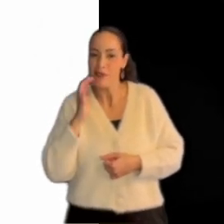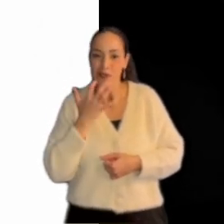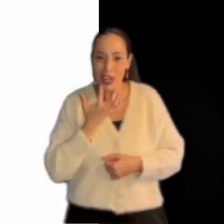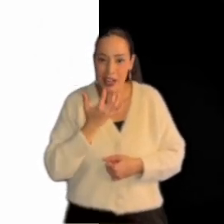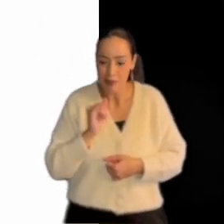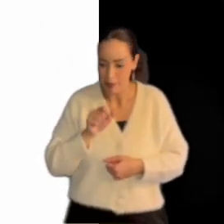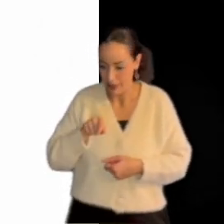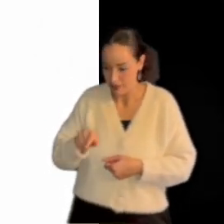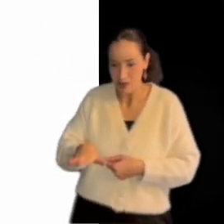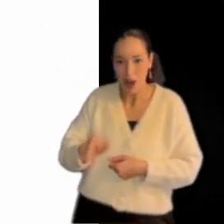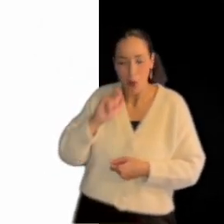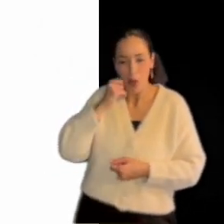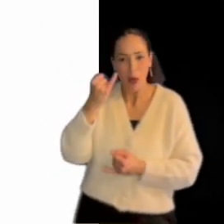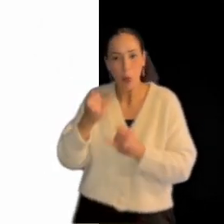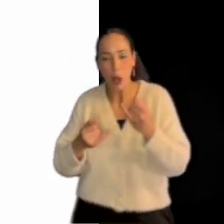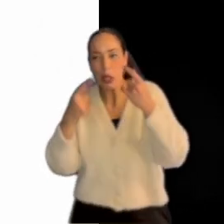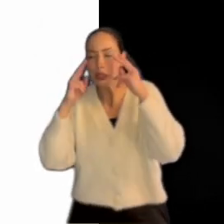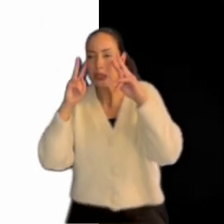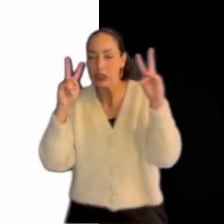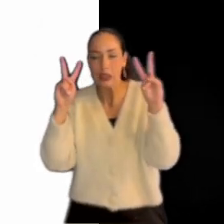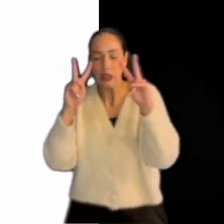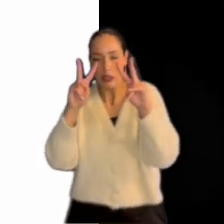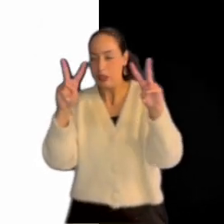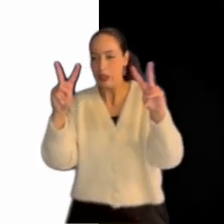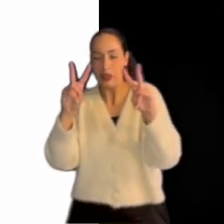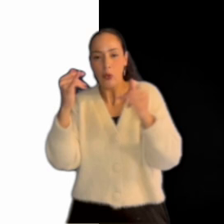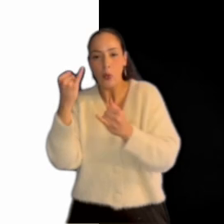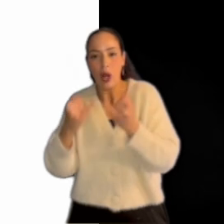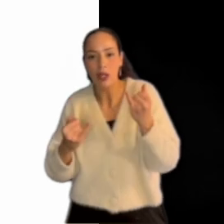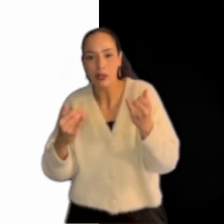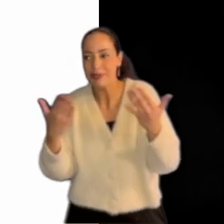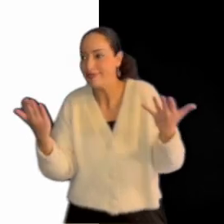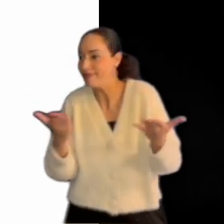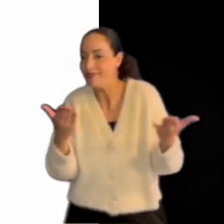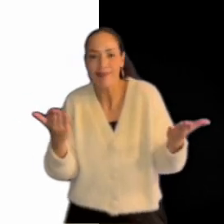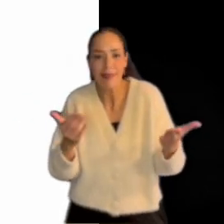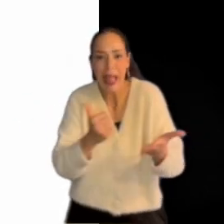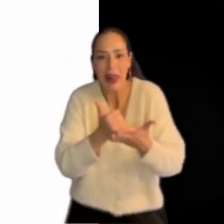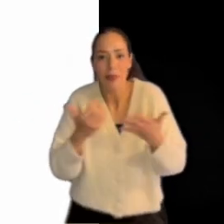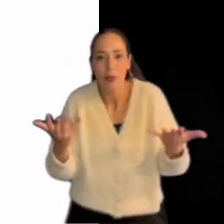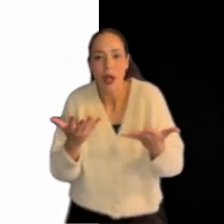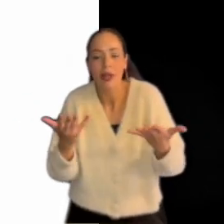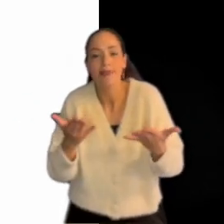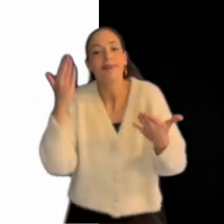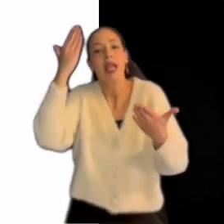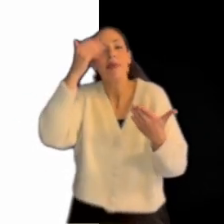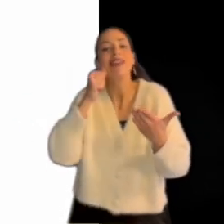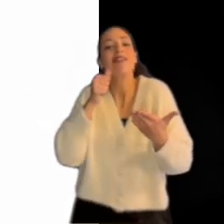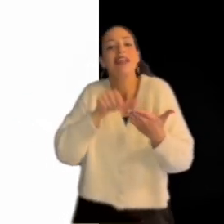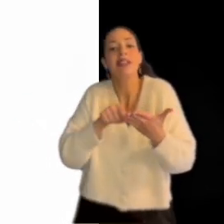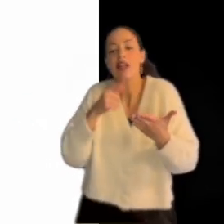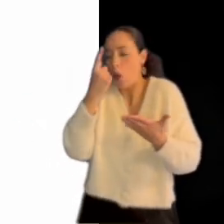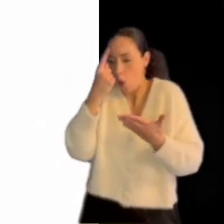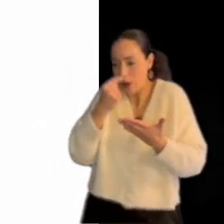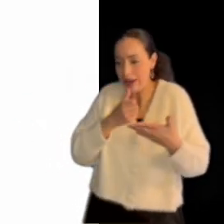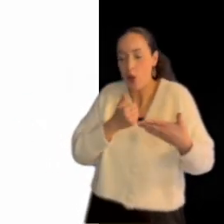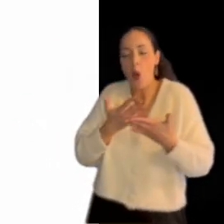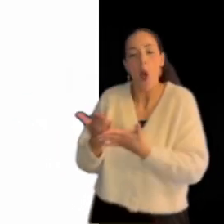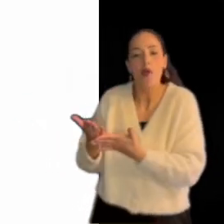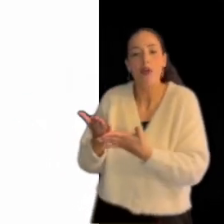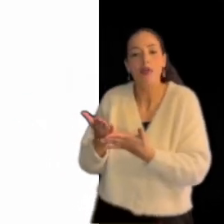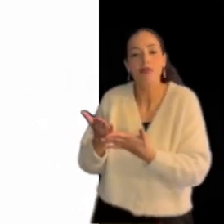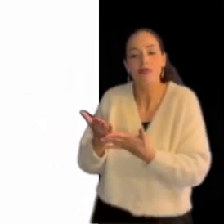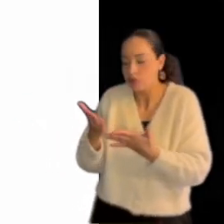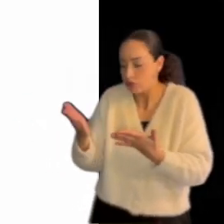there is nowhere else to go. Now imagine if they'd offered a time frame for a new appointment, a phone number to call for more